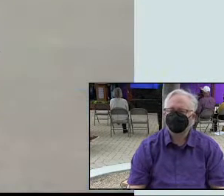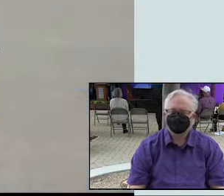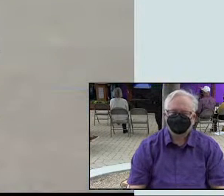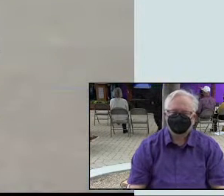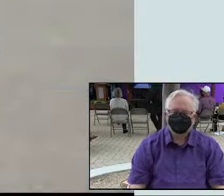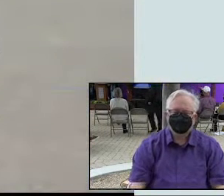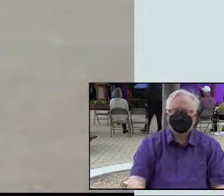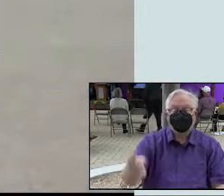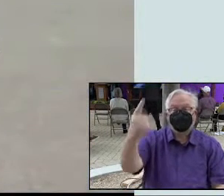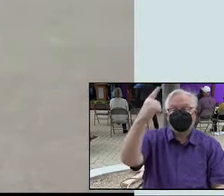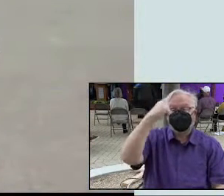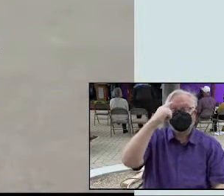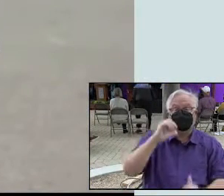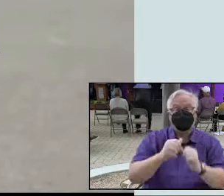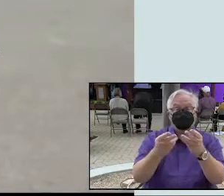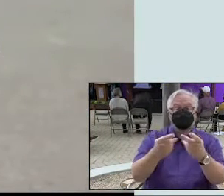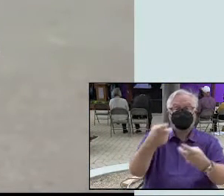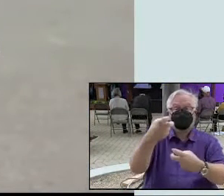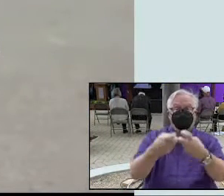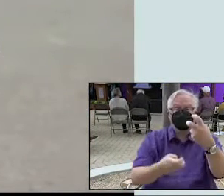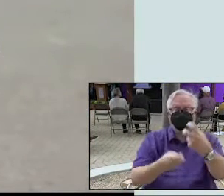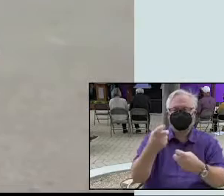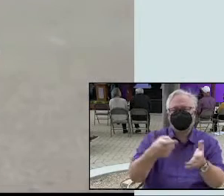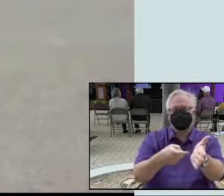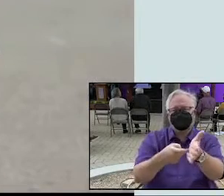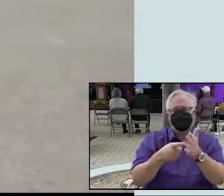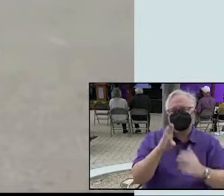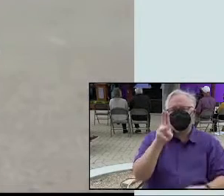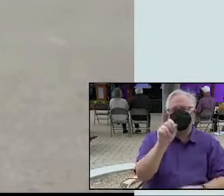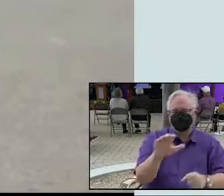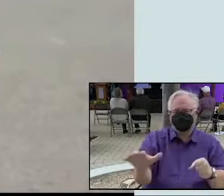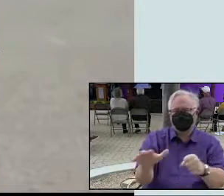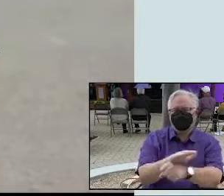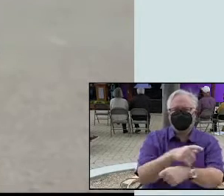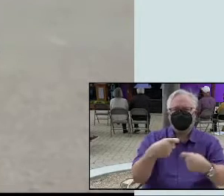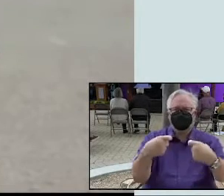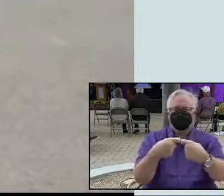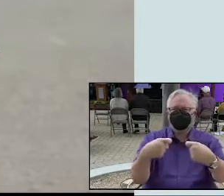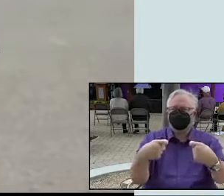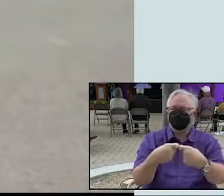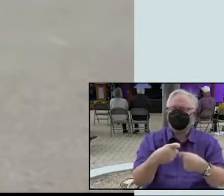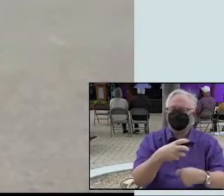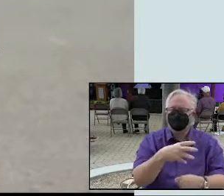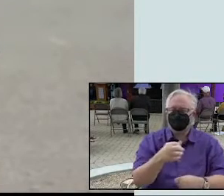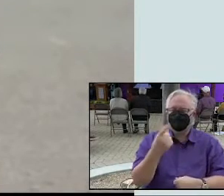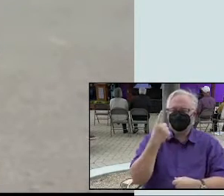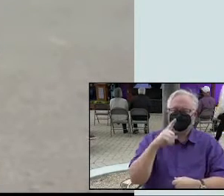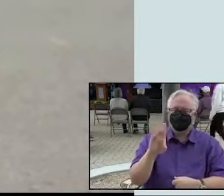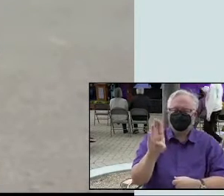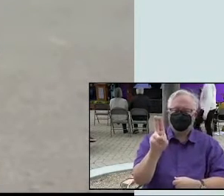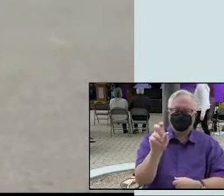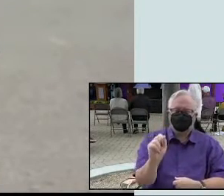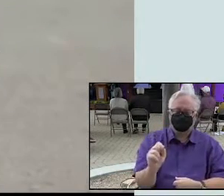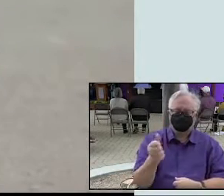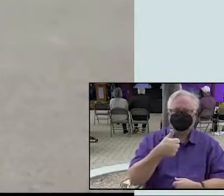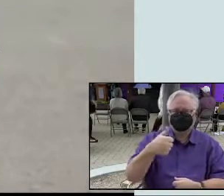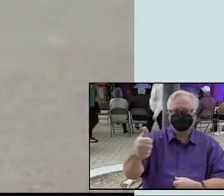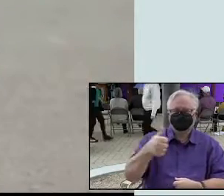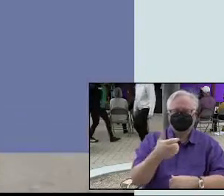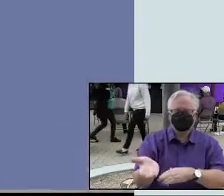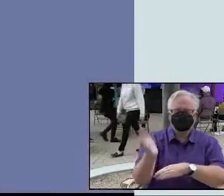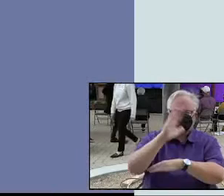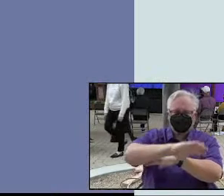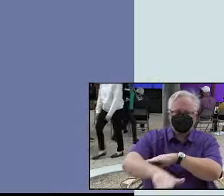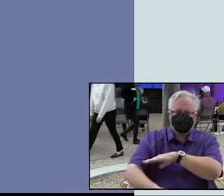I think the solution is to require the buses to be totally electric and for them to be ran